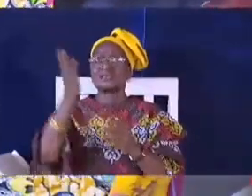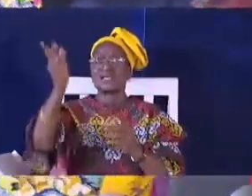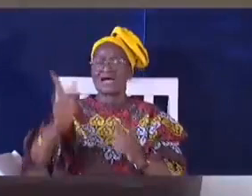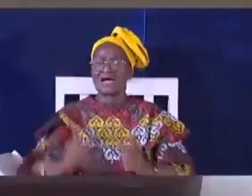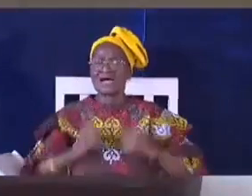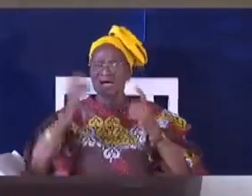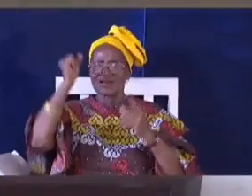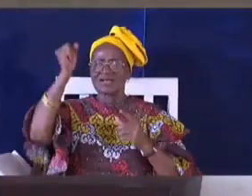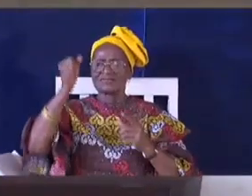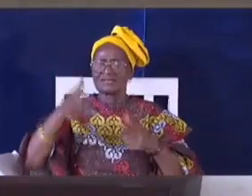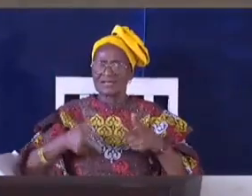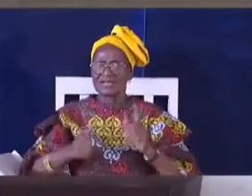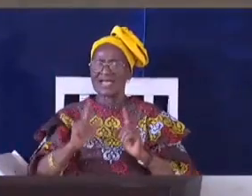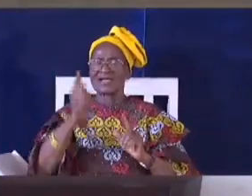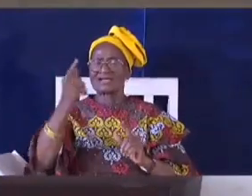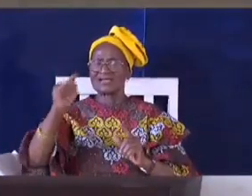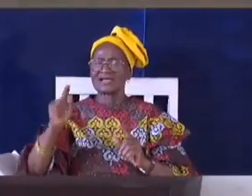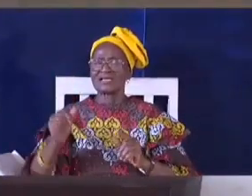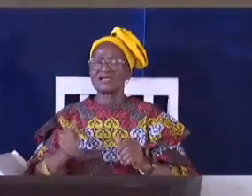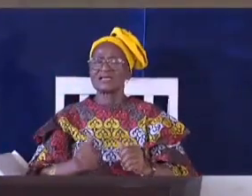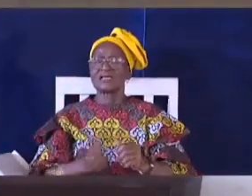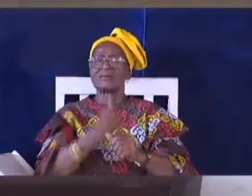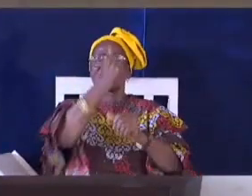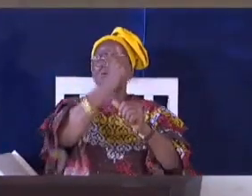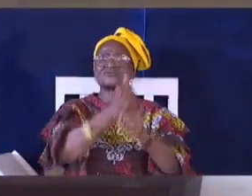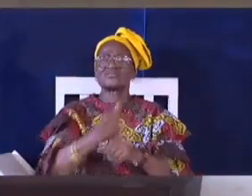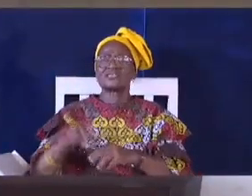Let the mountains move in Jesus' name.